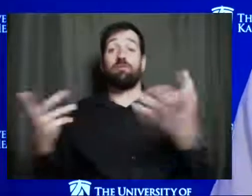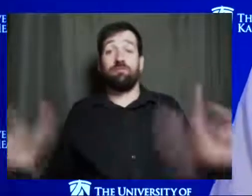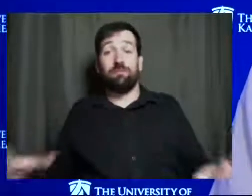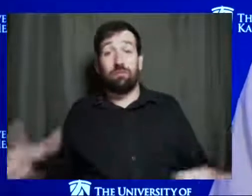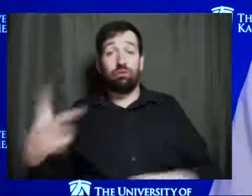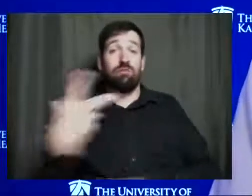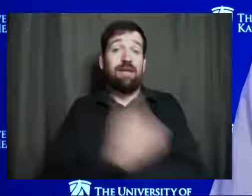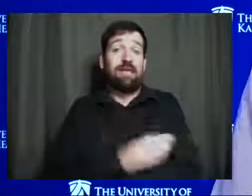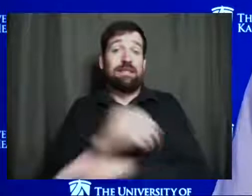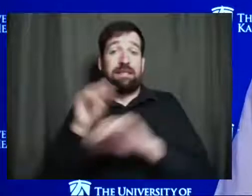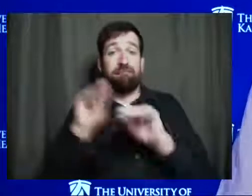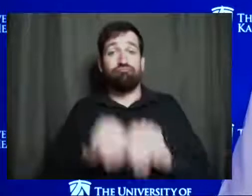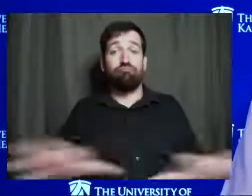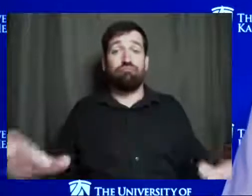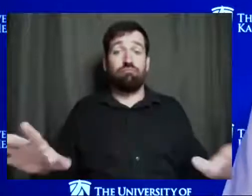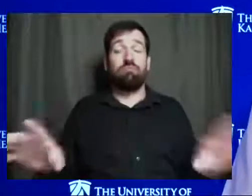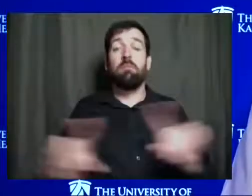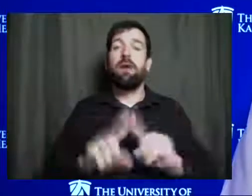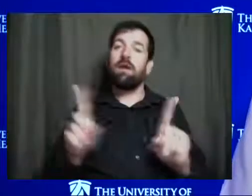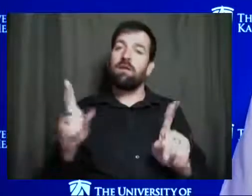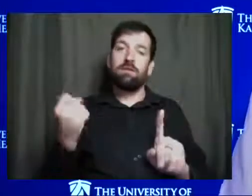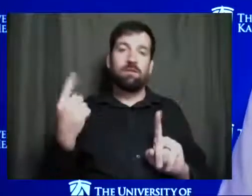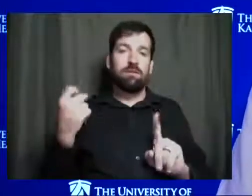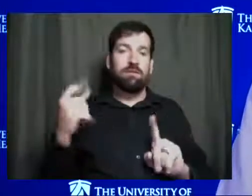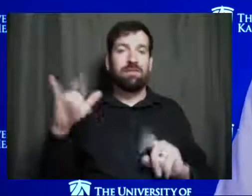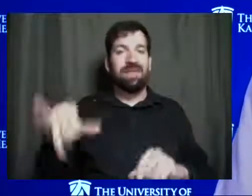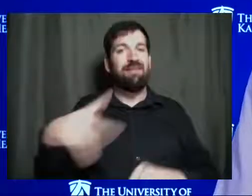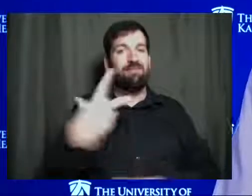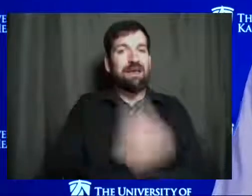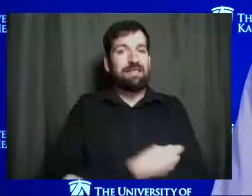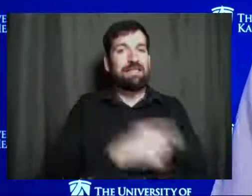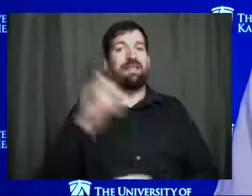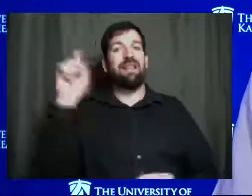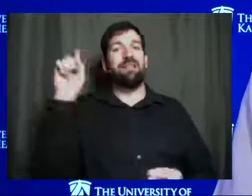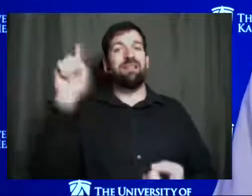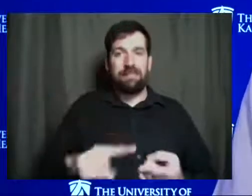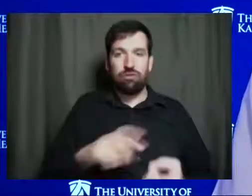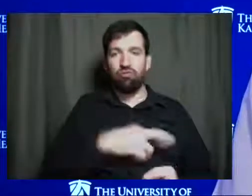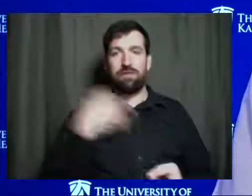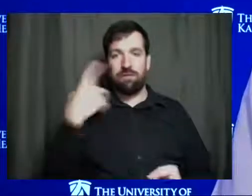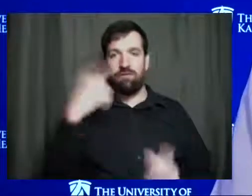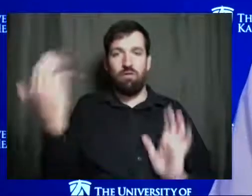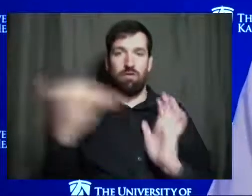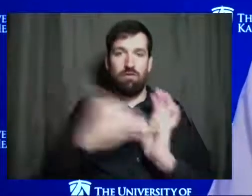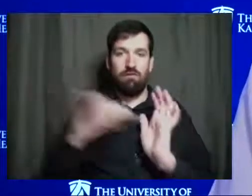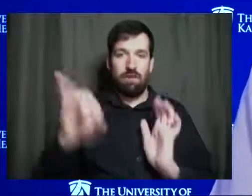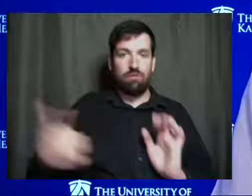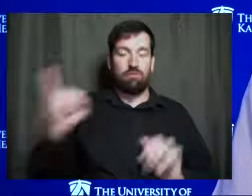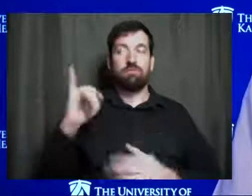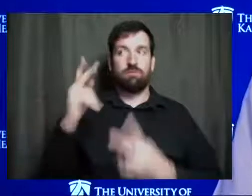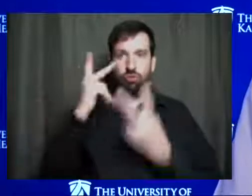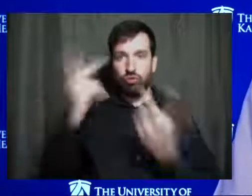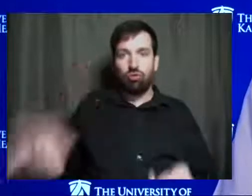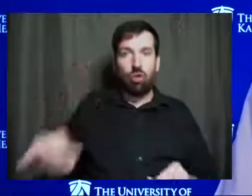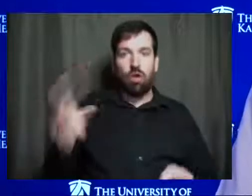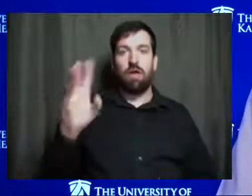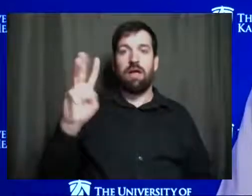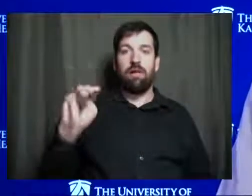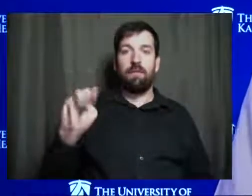know, however, that vaccination does lower your risk of reinfection. We saw that in an MMWR from the